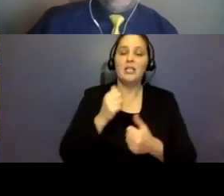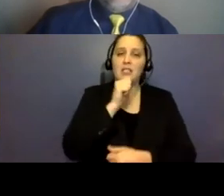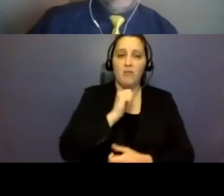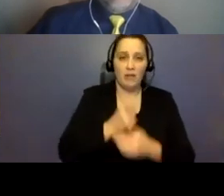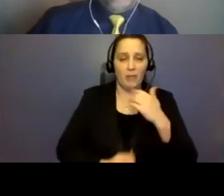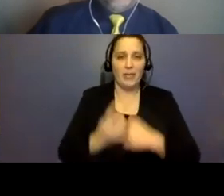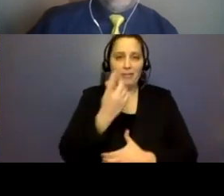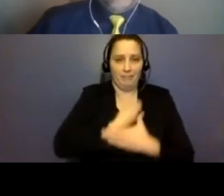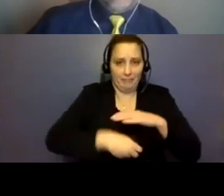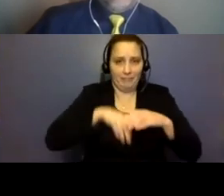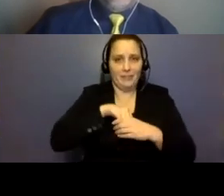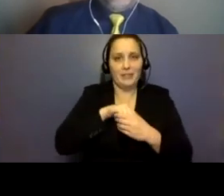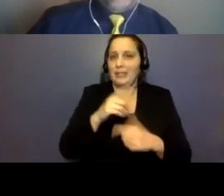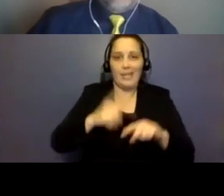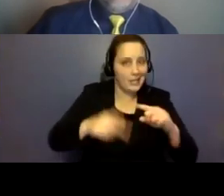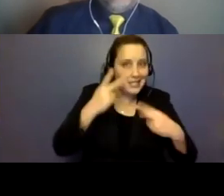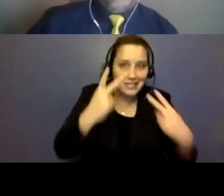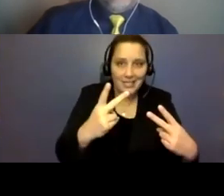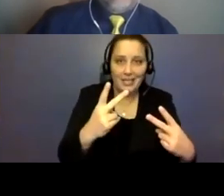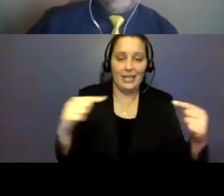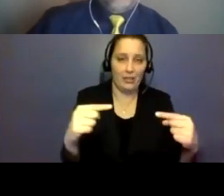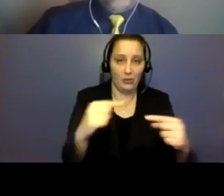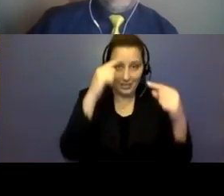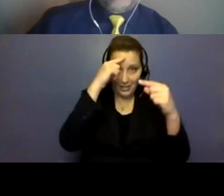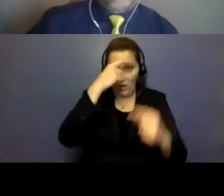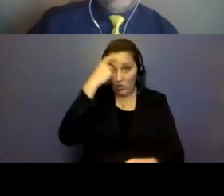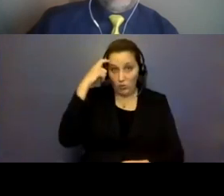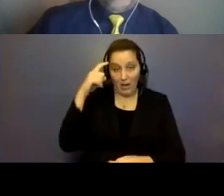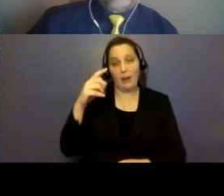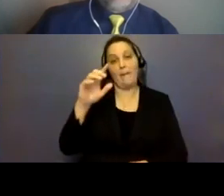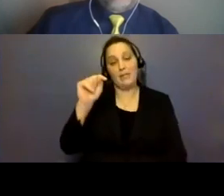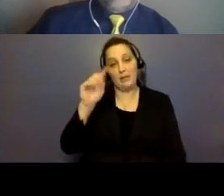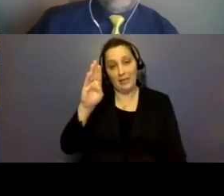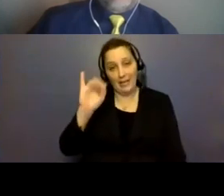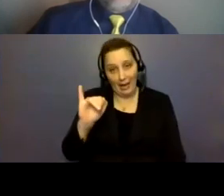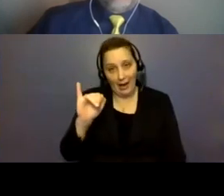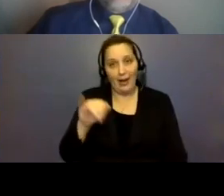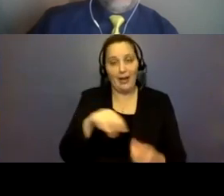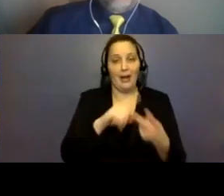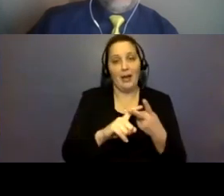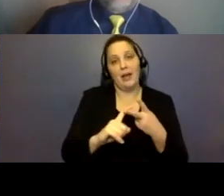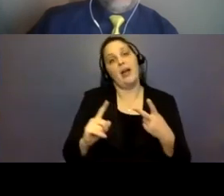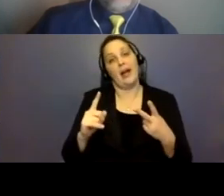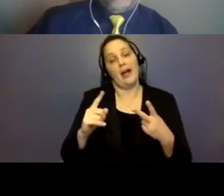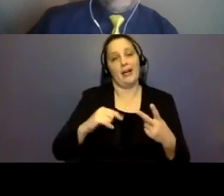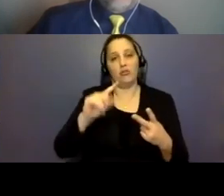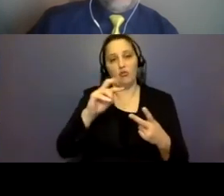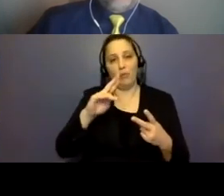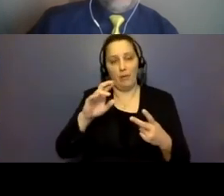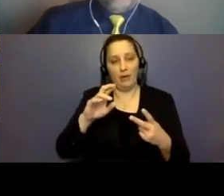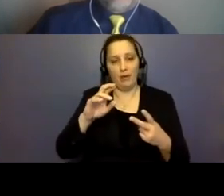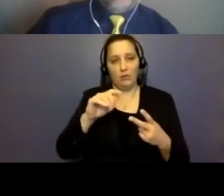particularly traumatic brain injury and post-traumatic stress disorder. He's testified before the House Appropriations Interior